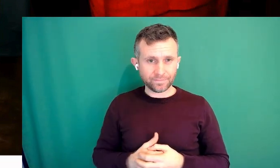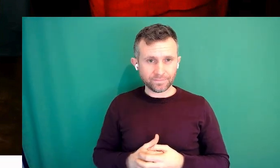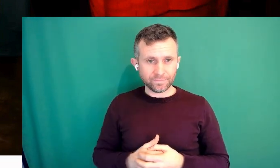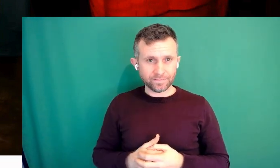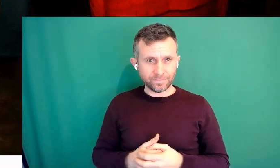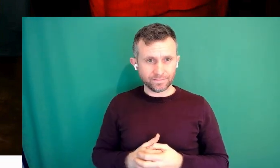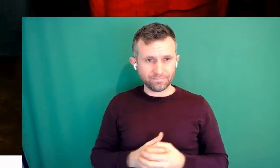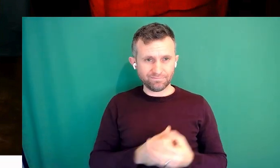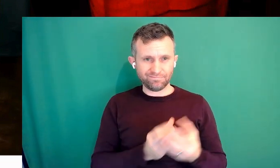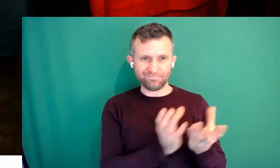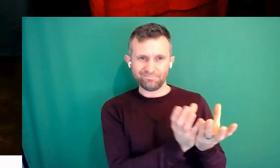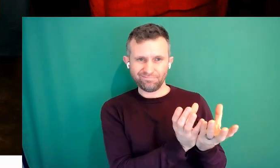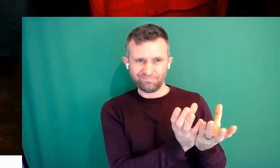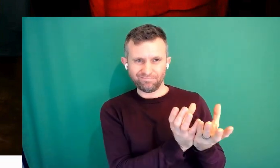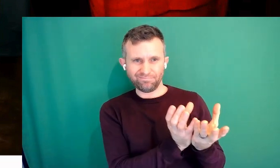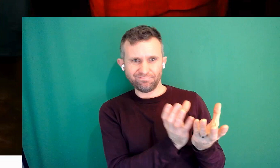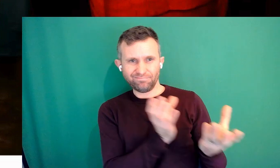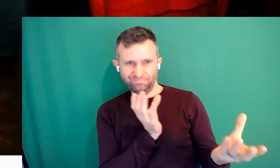collection.